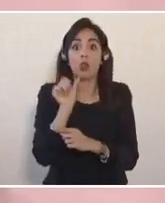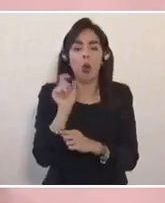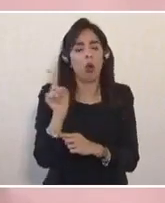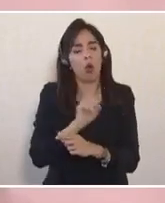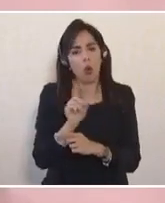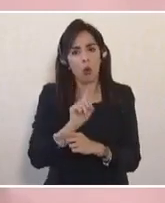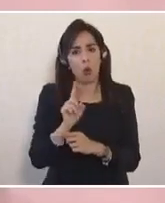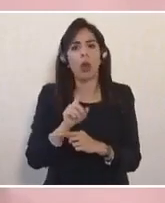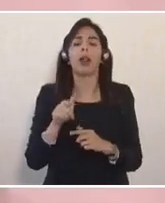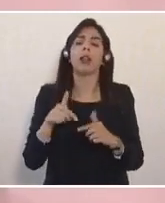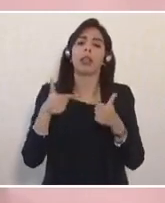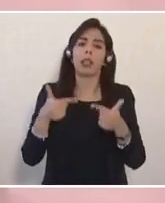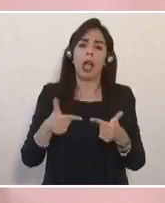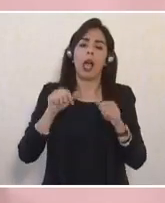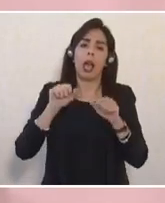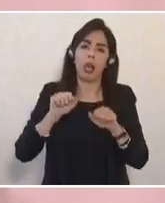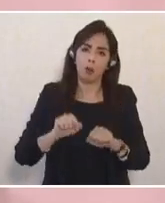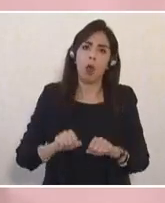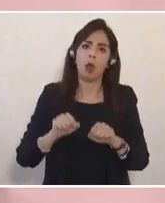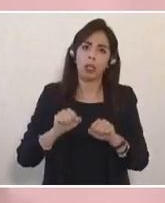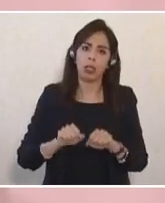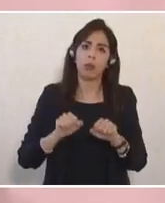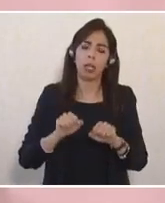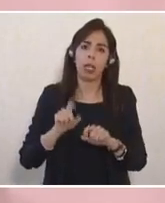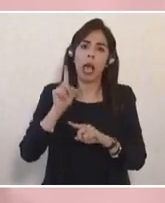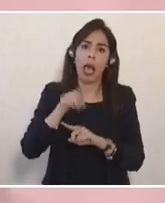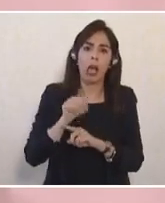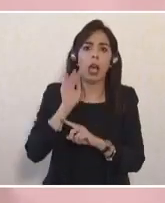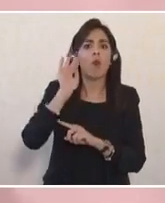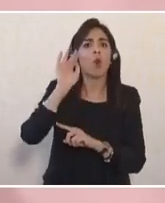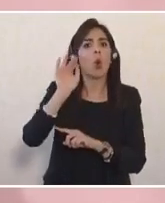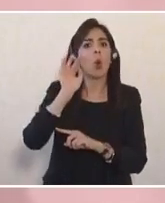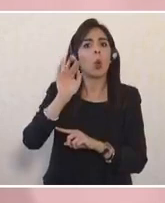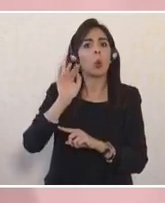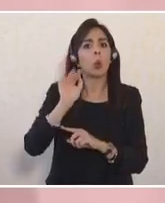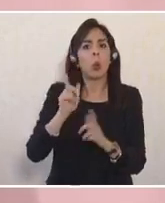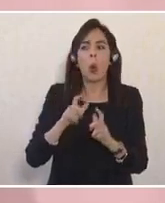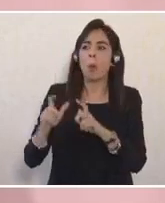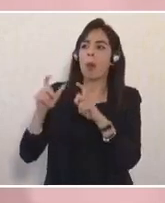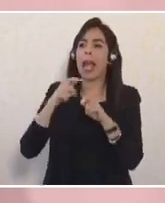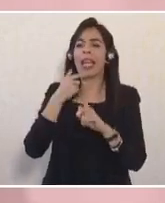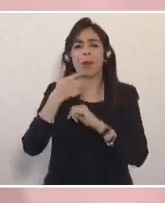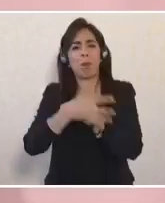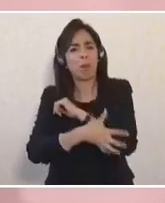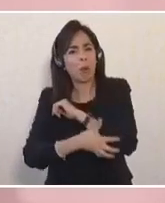countries to react better to the next pandemic. An infrastructure that starts, as